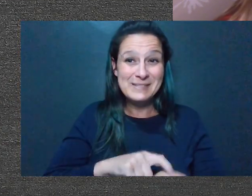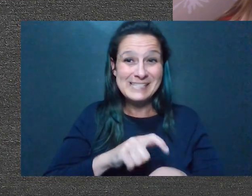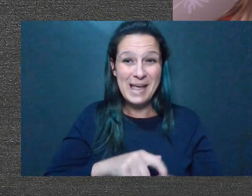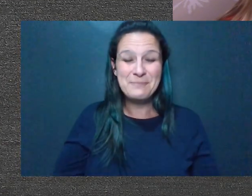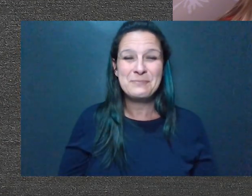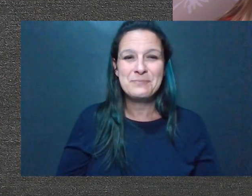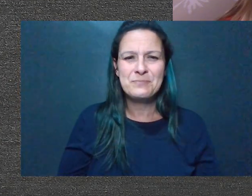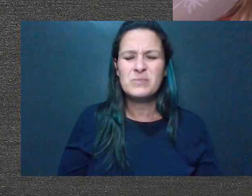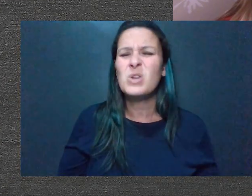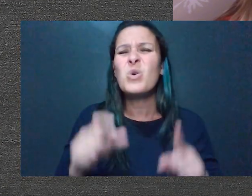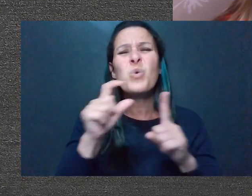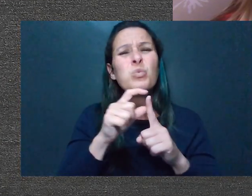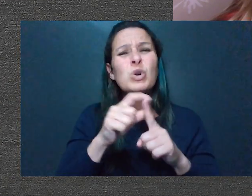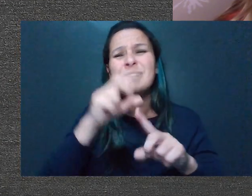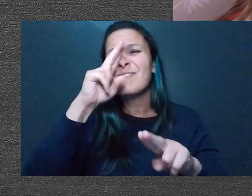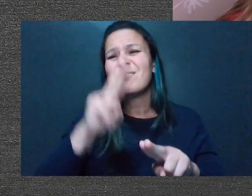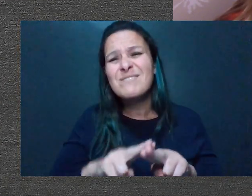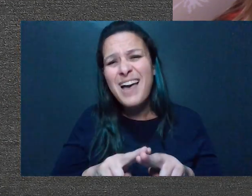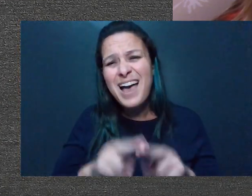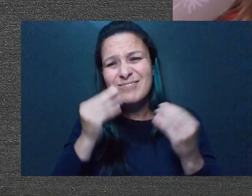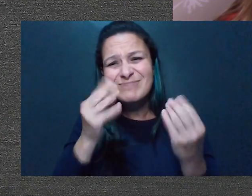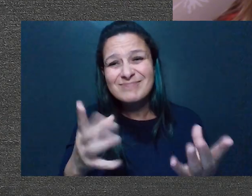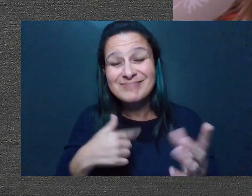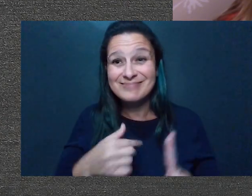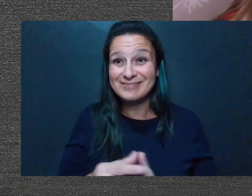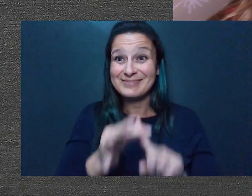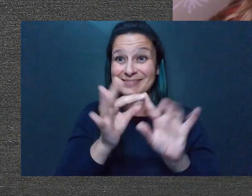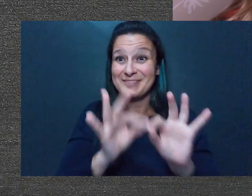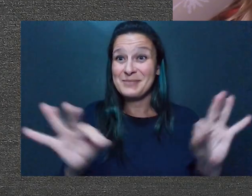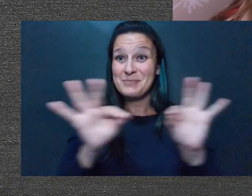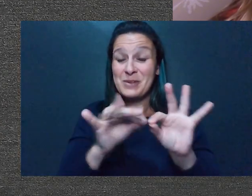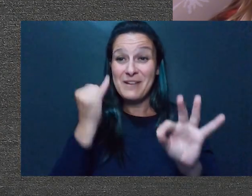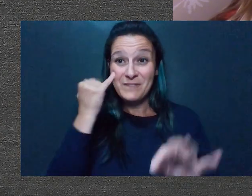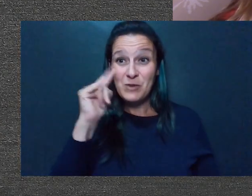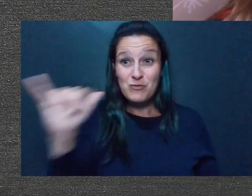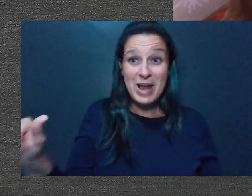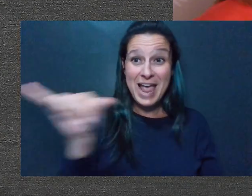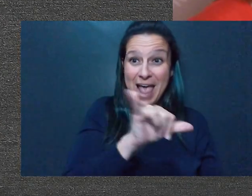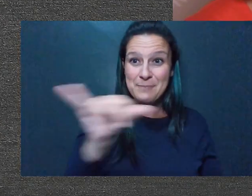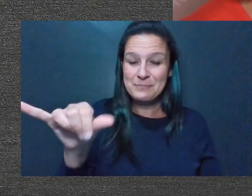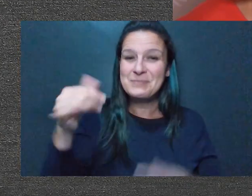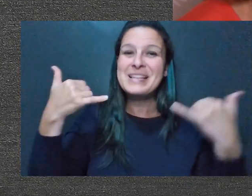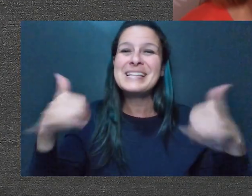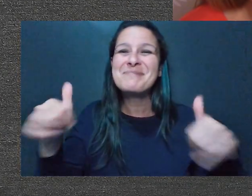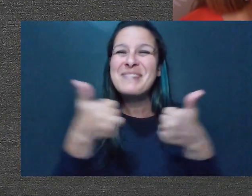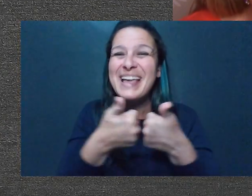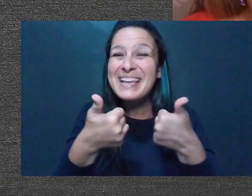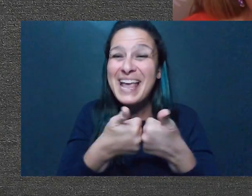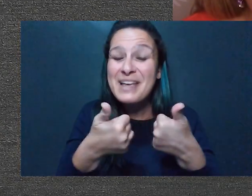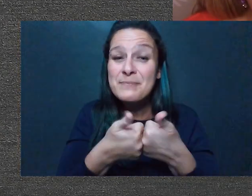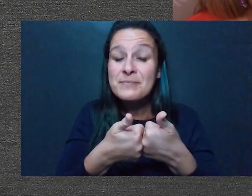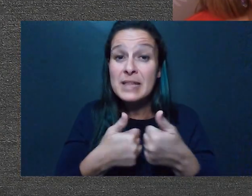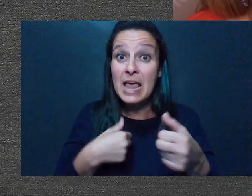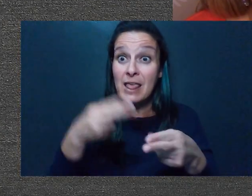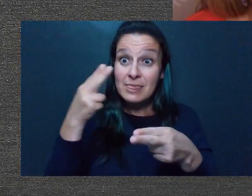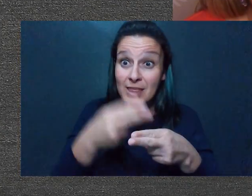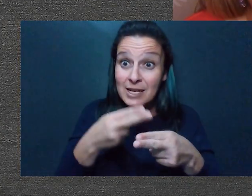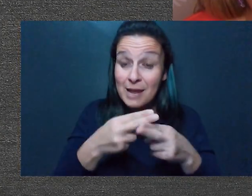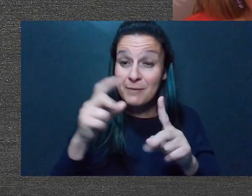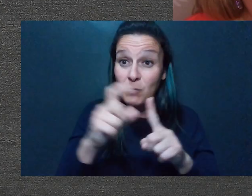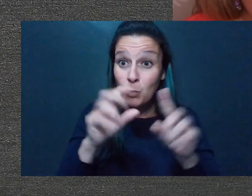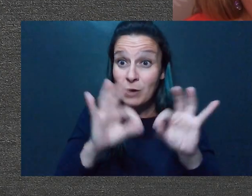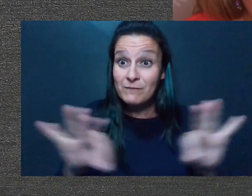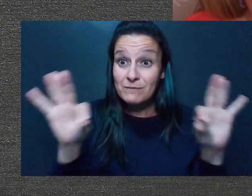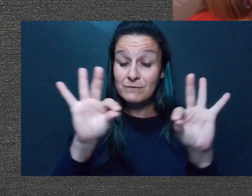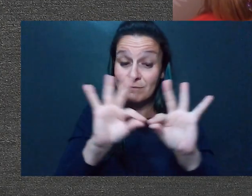Words are so much fun, especially when they rhyme. Let's play a game. Even the name of this word family